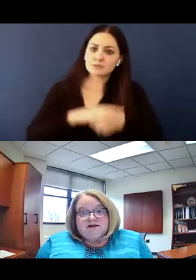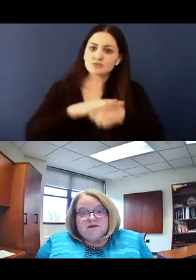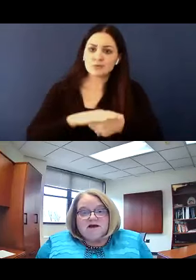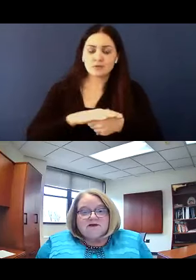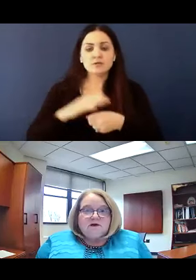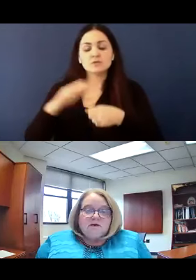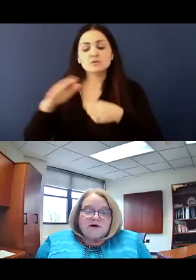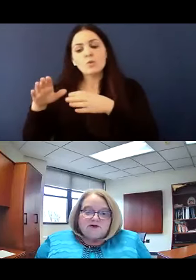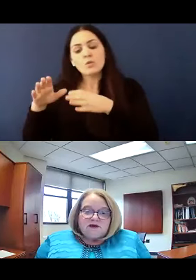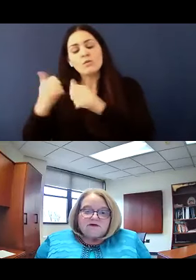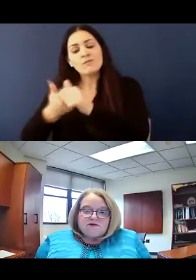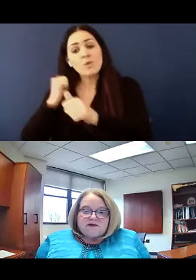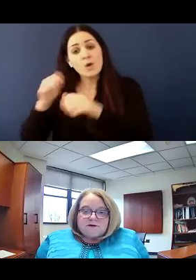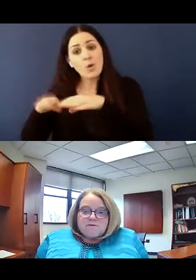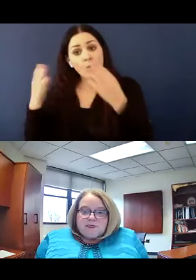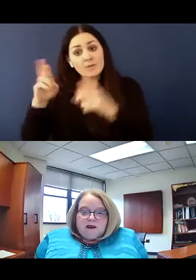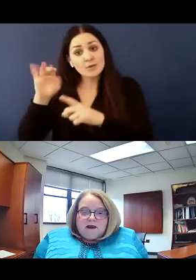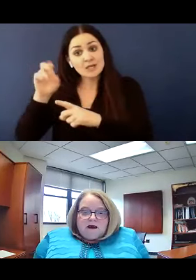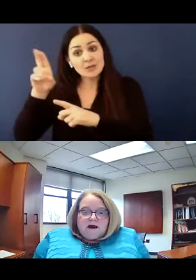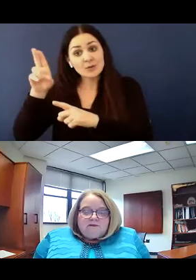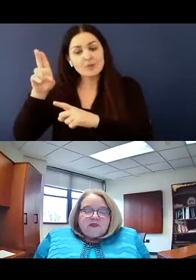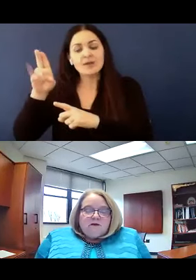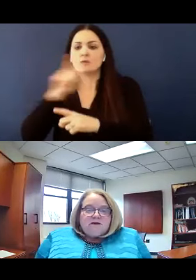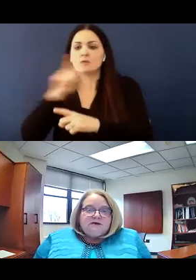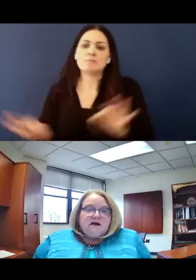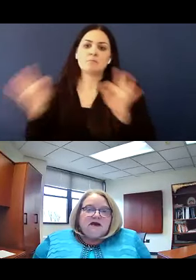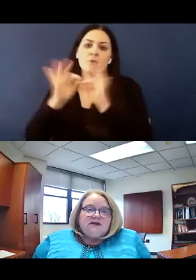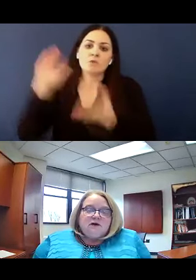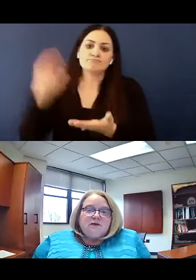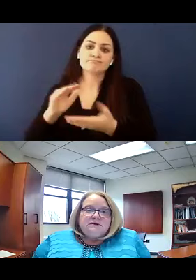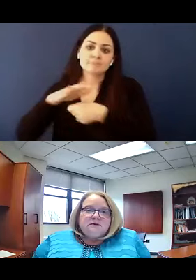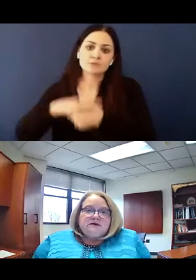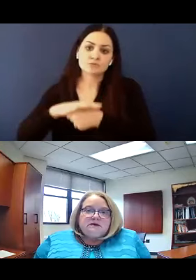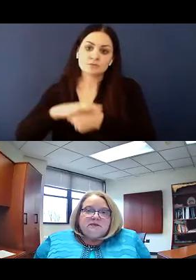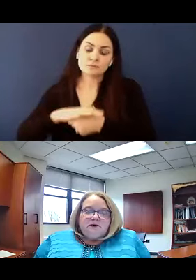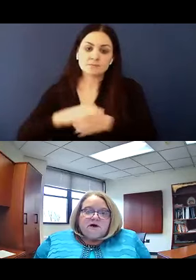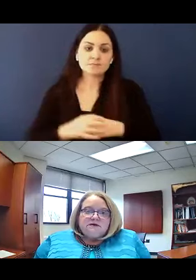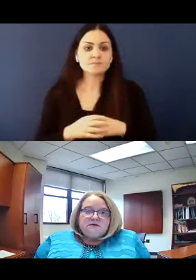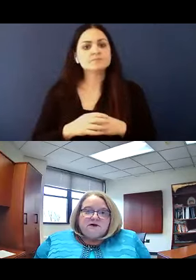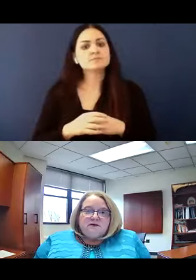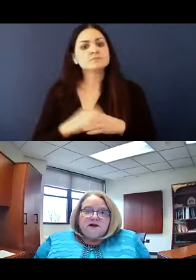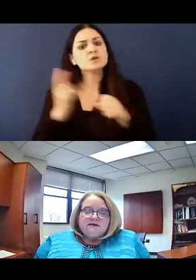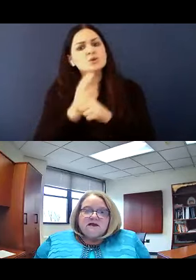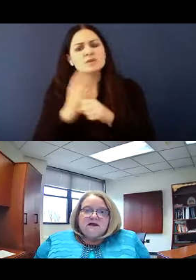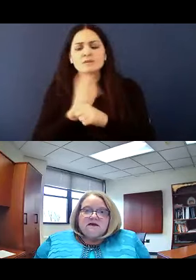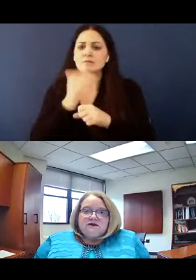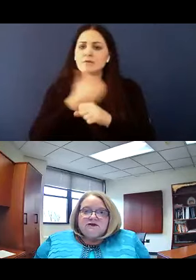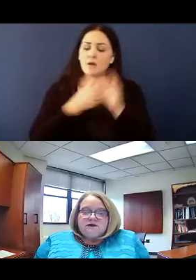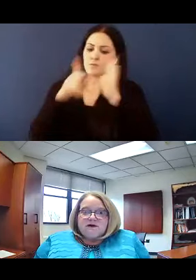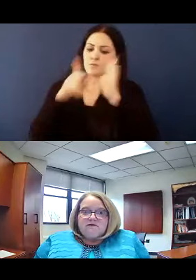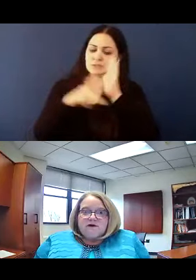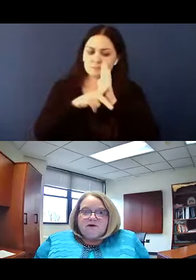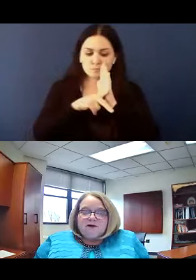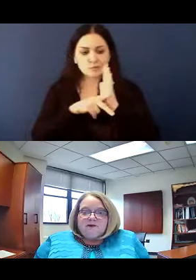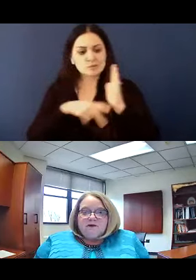RICU, which is, to be honest with you, a much bigger stressor. Using our HRO principles, it's important also to know who to escalate an